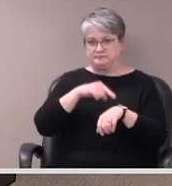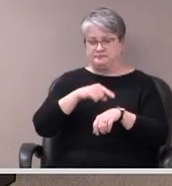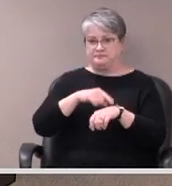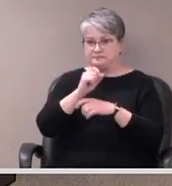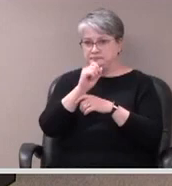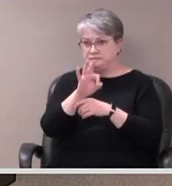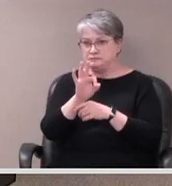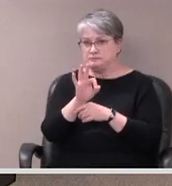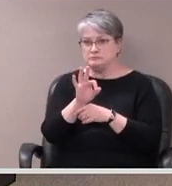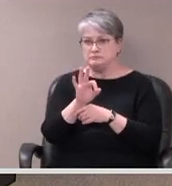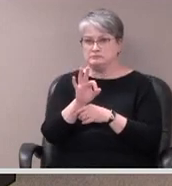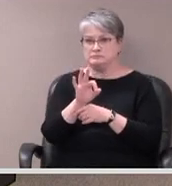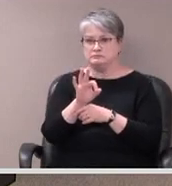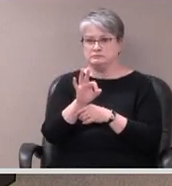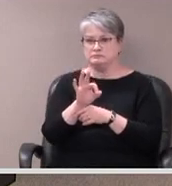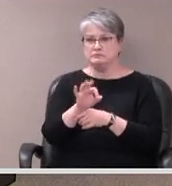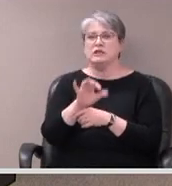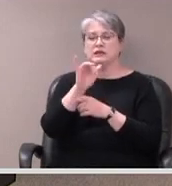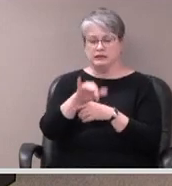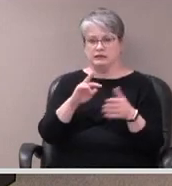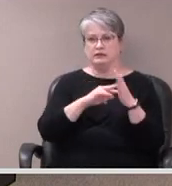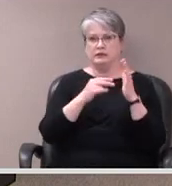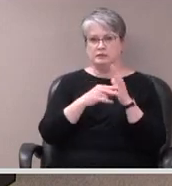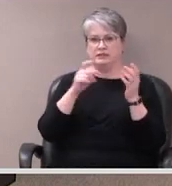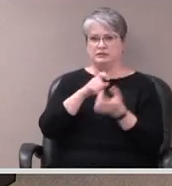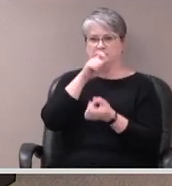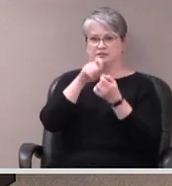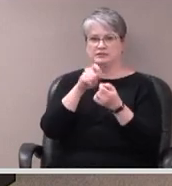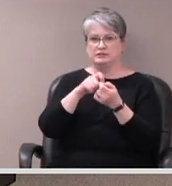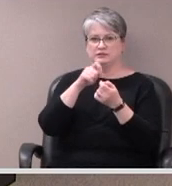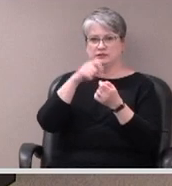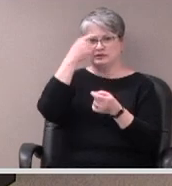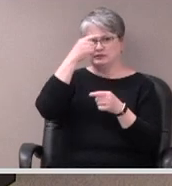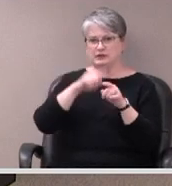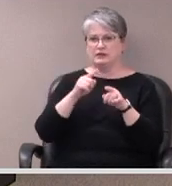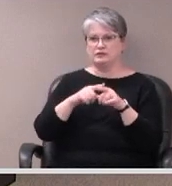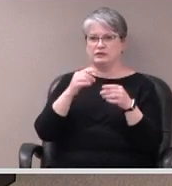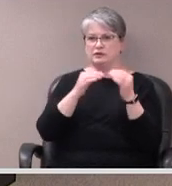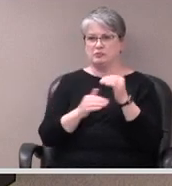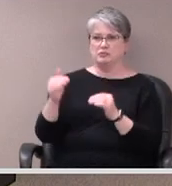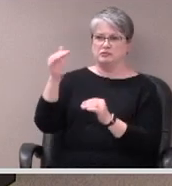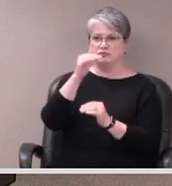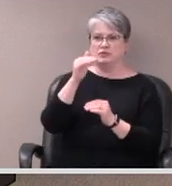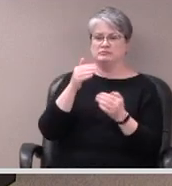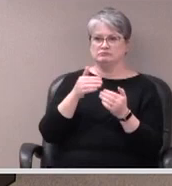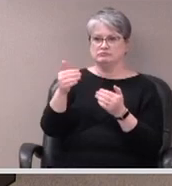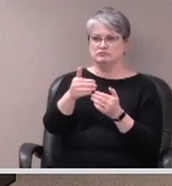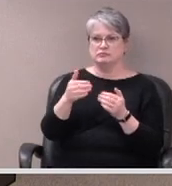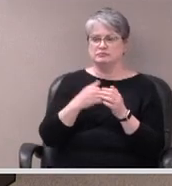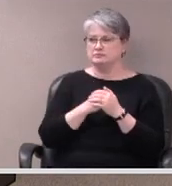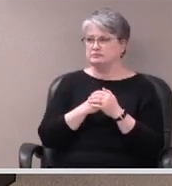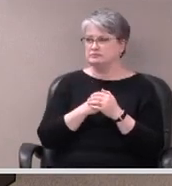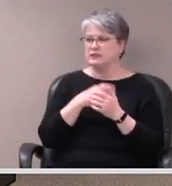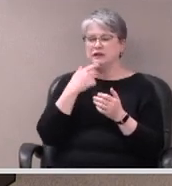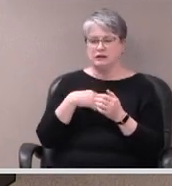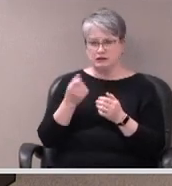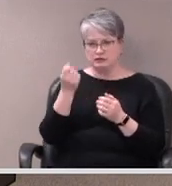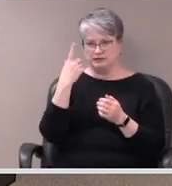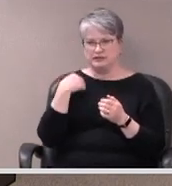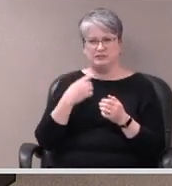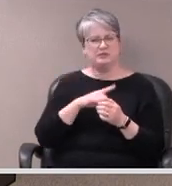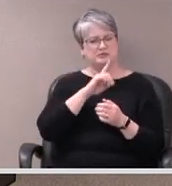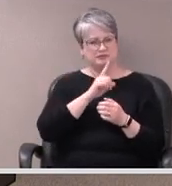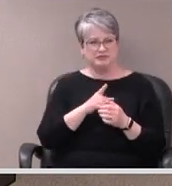know that this is taking that particular acknowledgement and moving up to the front. So I understand that, but I just think